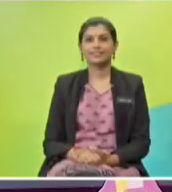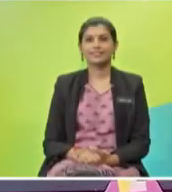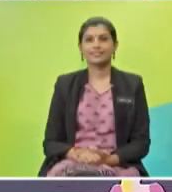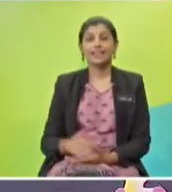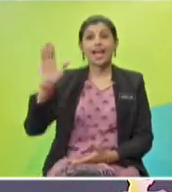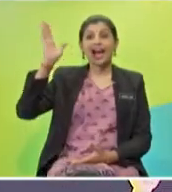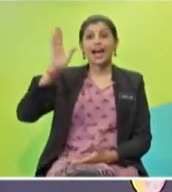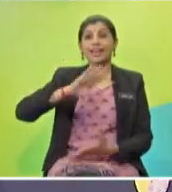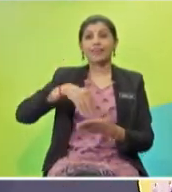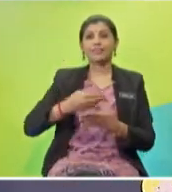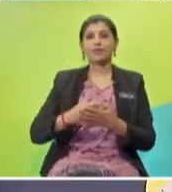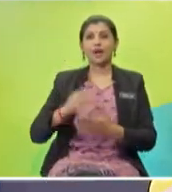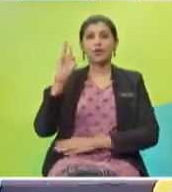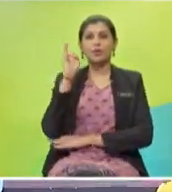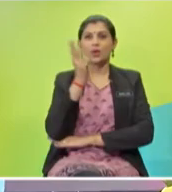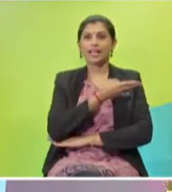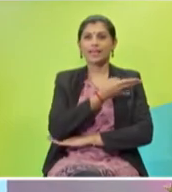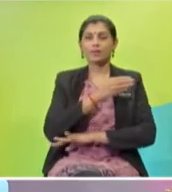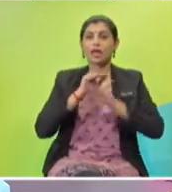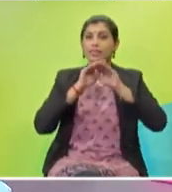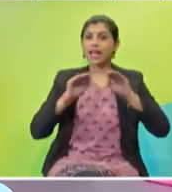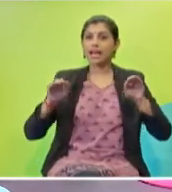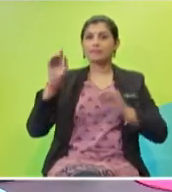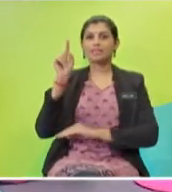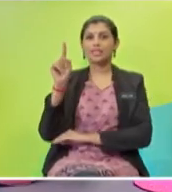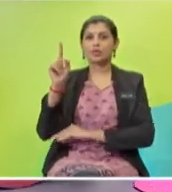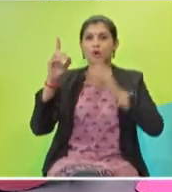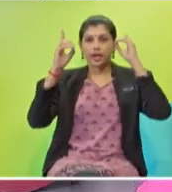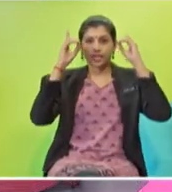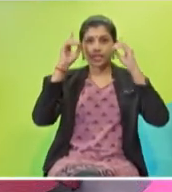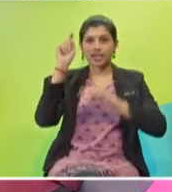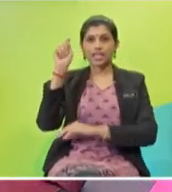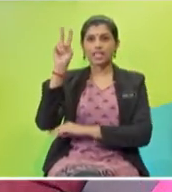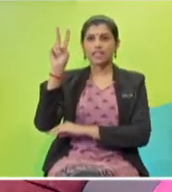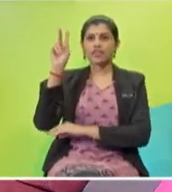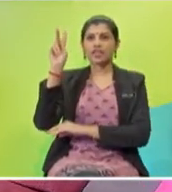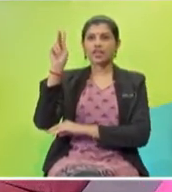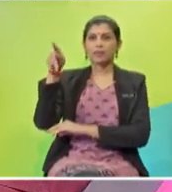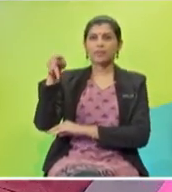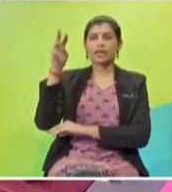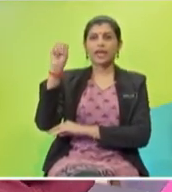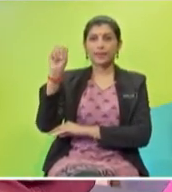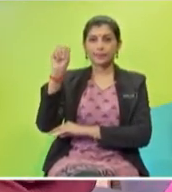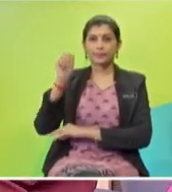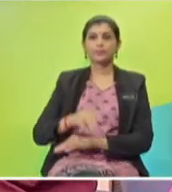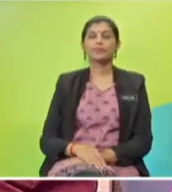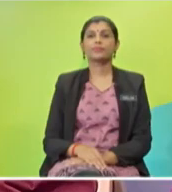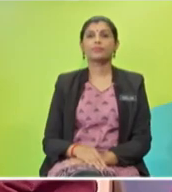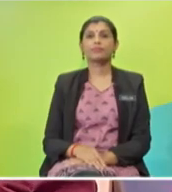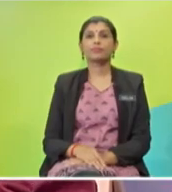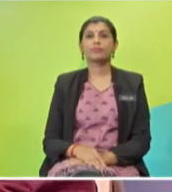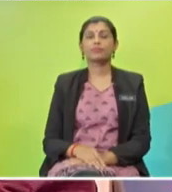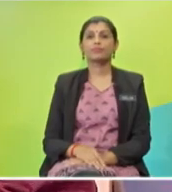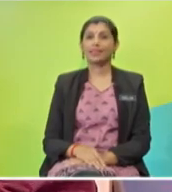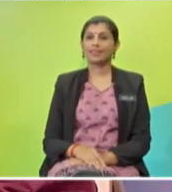Hi everyone, welcome to Tahap Satu here at DidikTV KPM. My name is Chris, it's nice to meet you. I hope you're having a great time